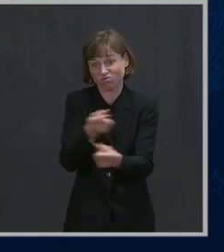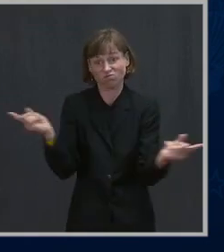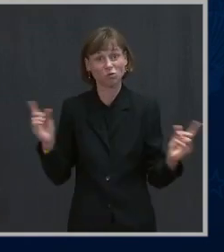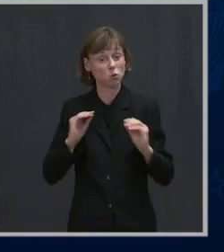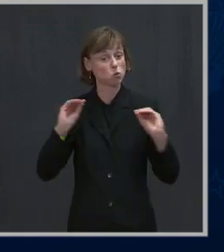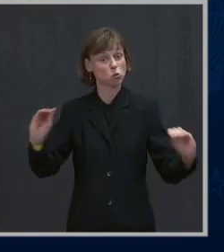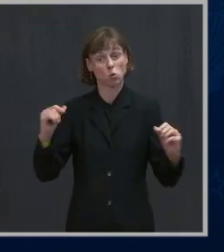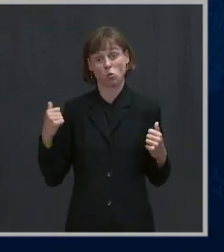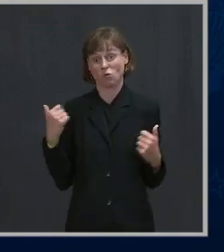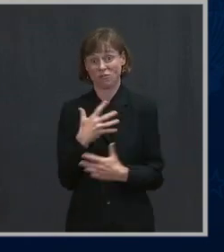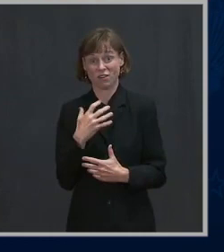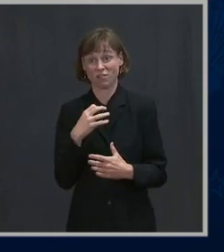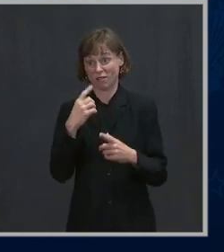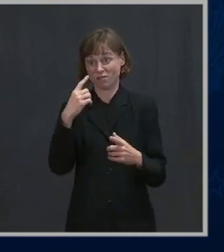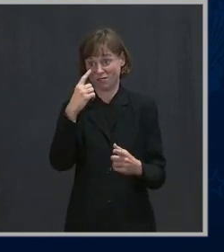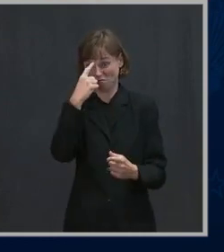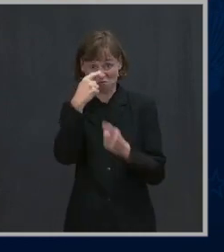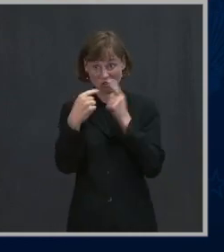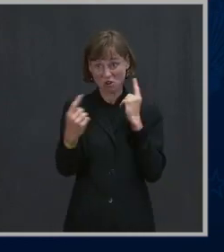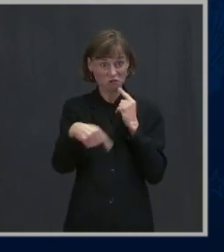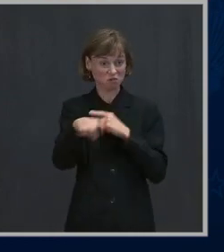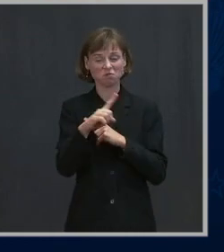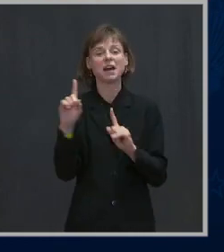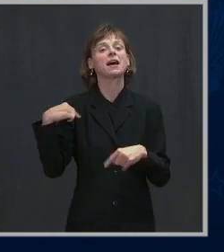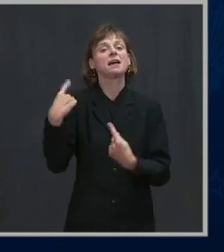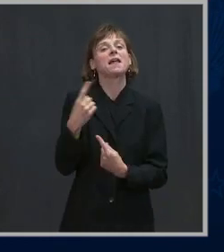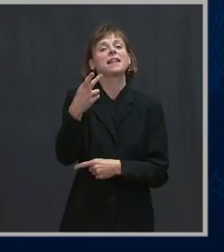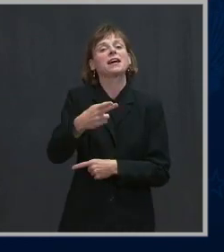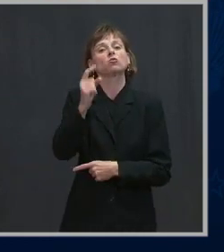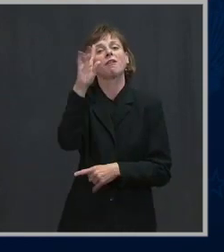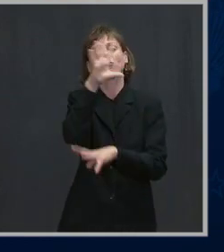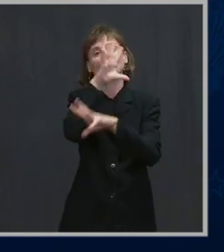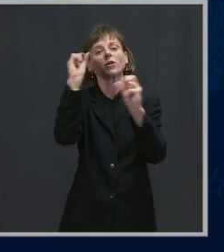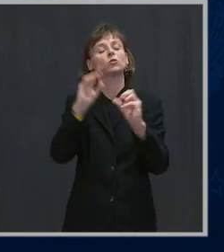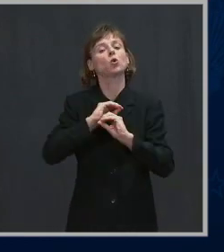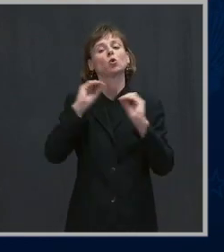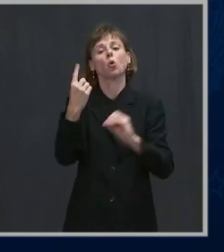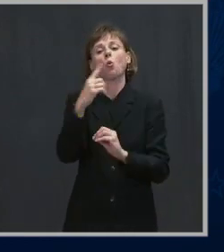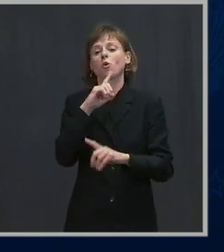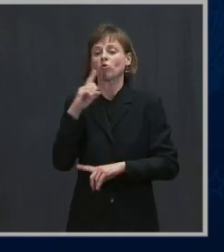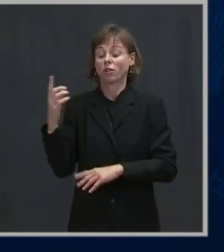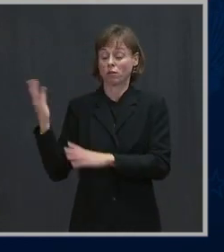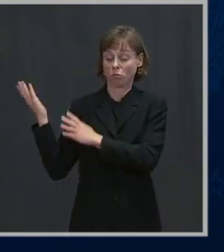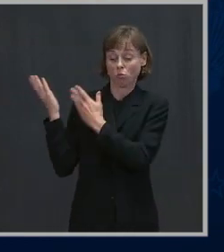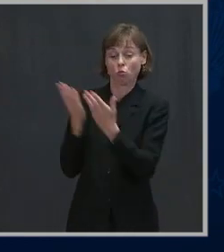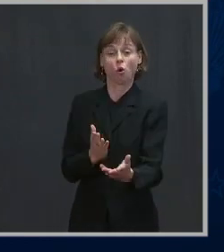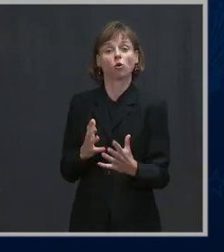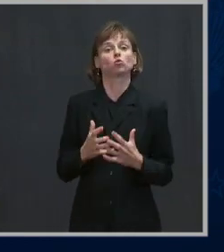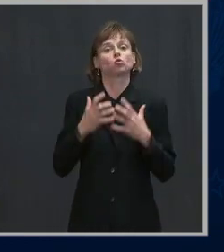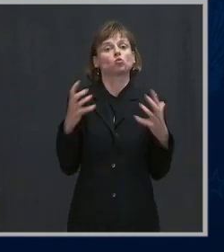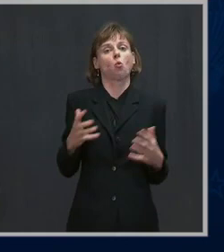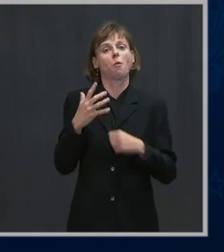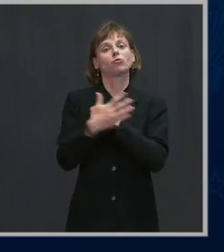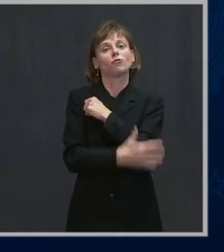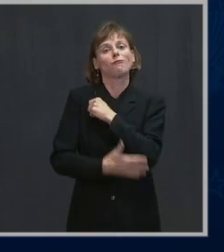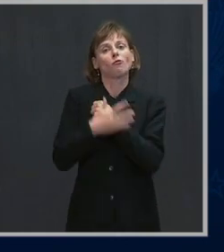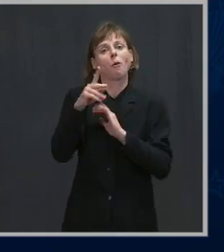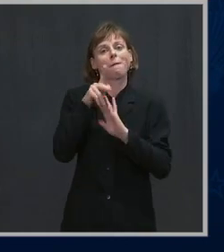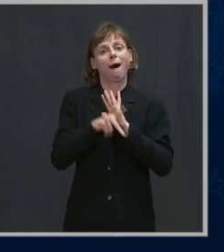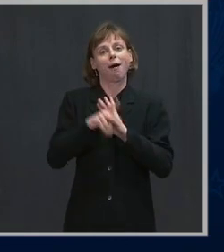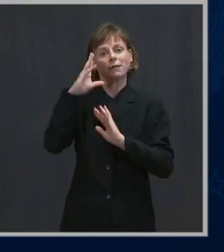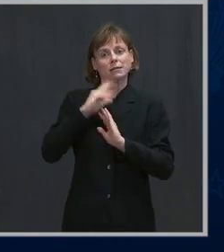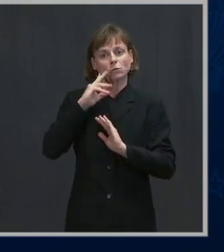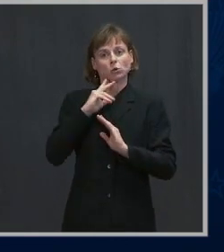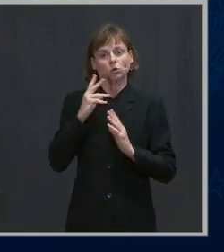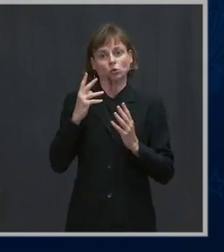the history of the presidency no one has brought as much foreign policy experience to the job as joe biden wherever